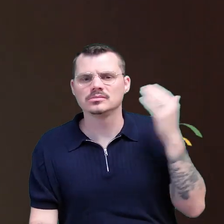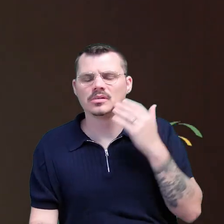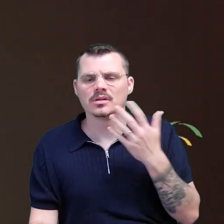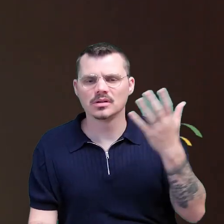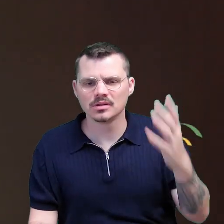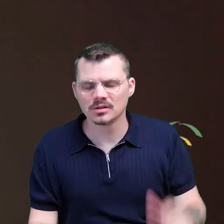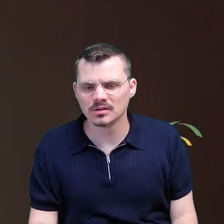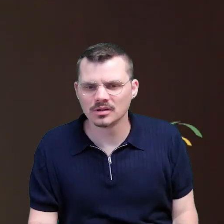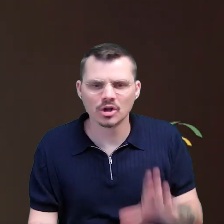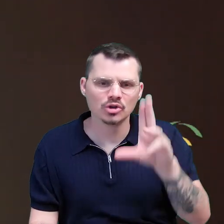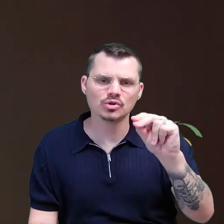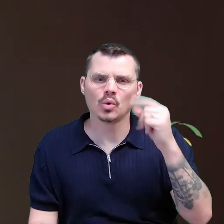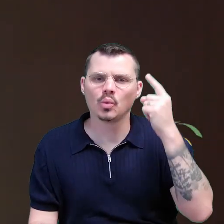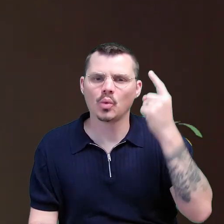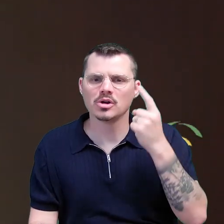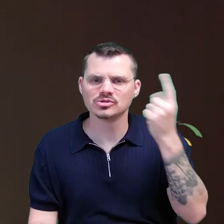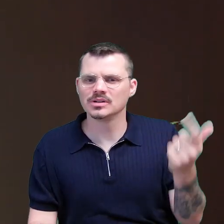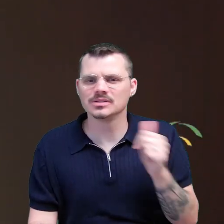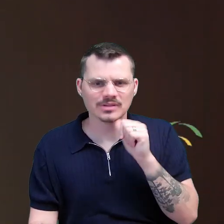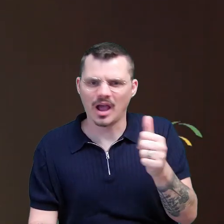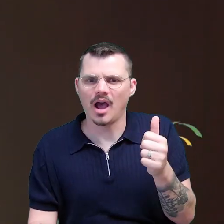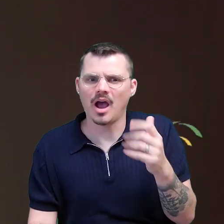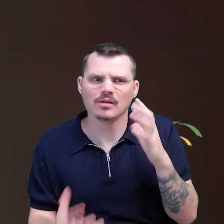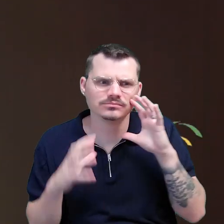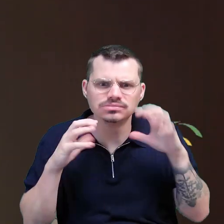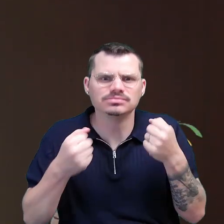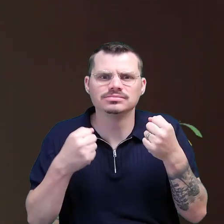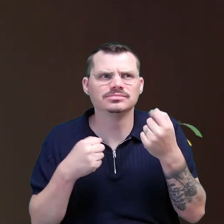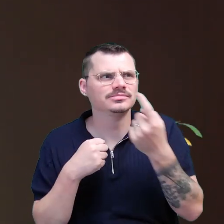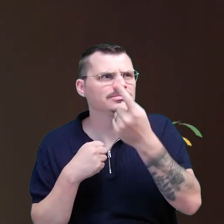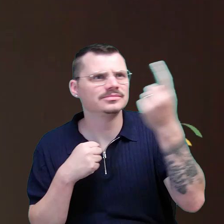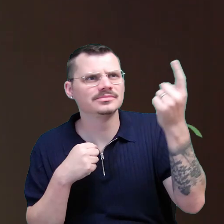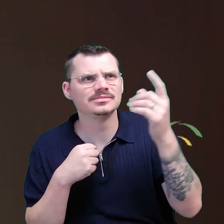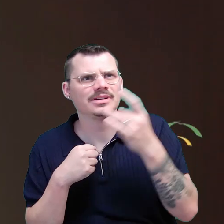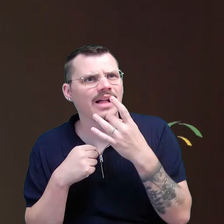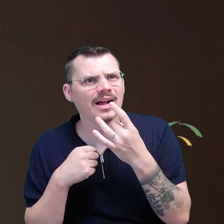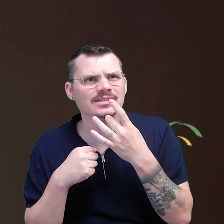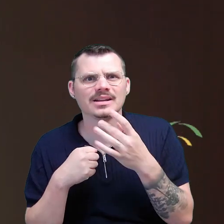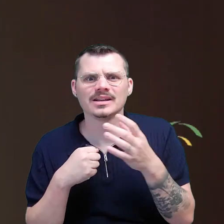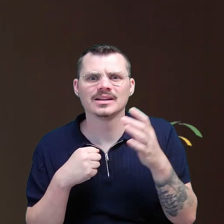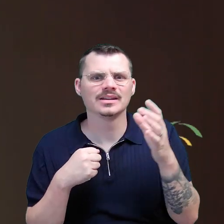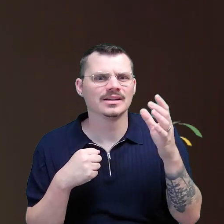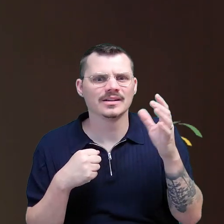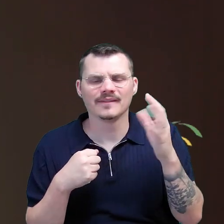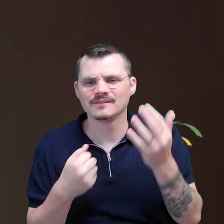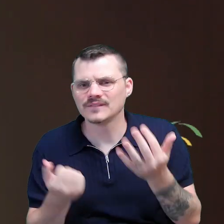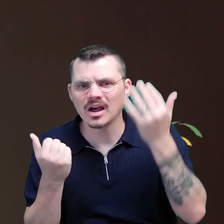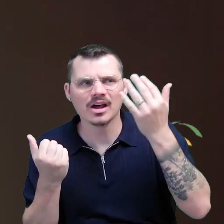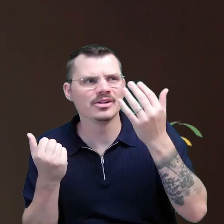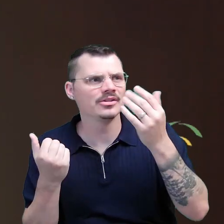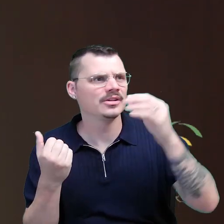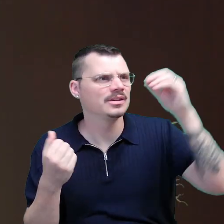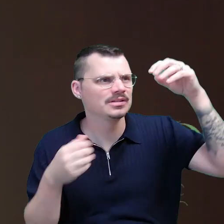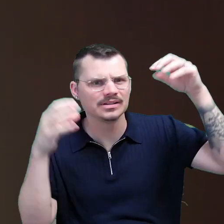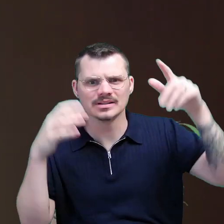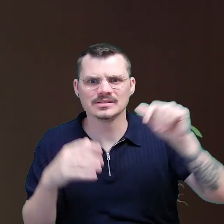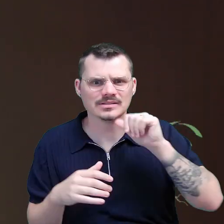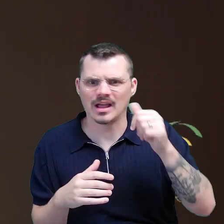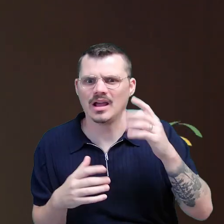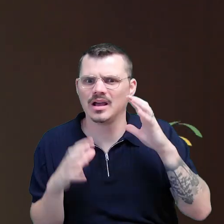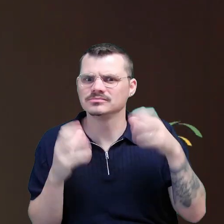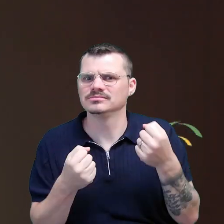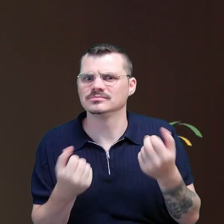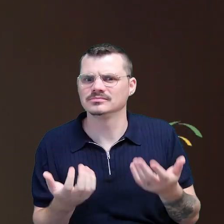well, no wonder he's not a big fan of ceiling lights or fire.